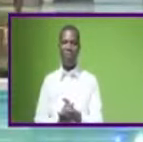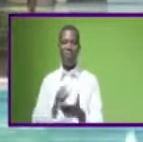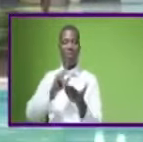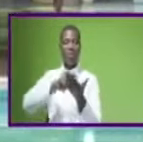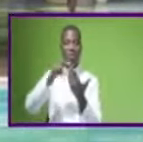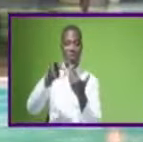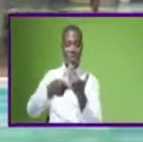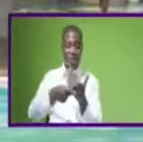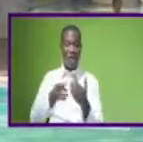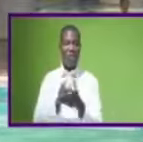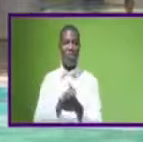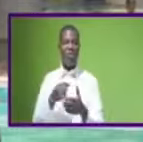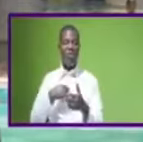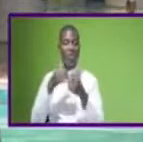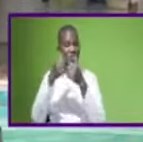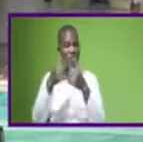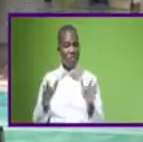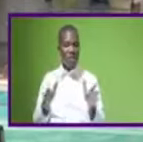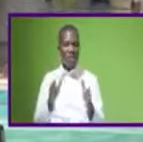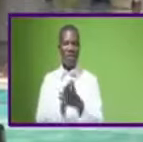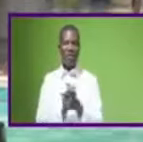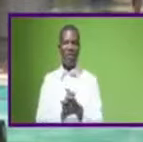Program me, we are ya pat.